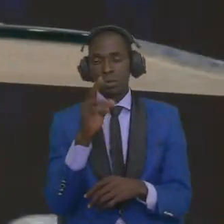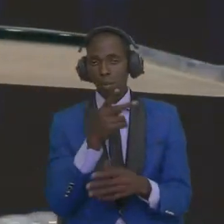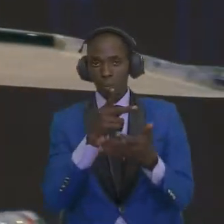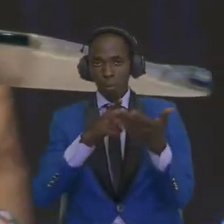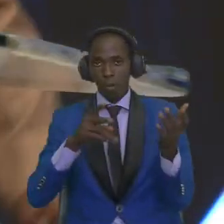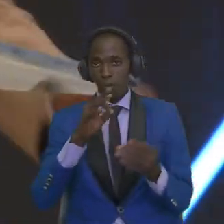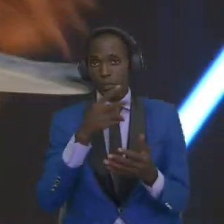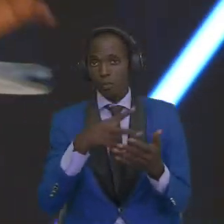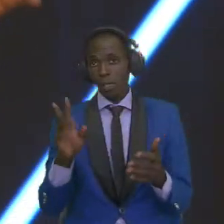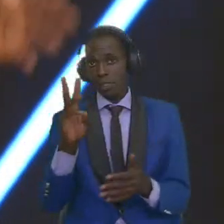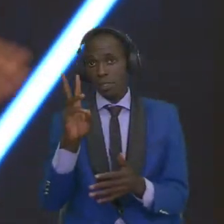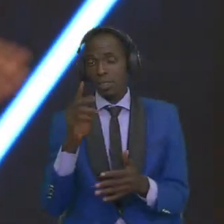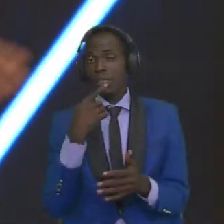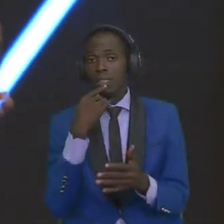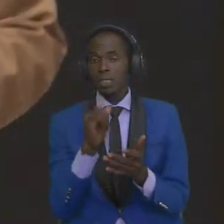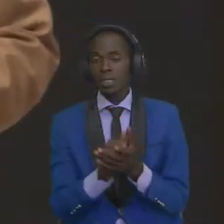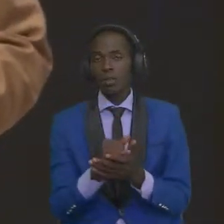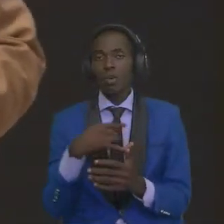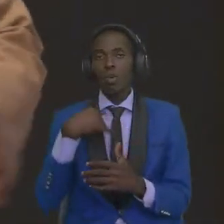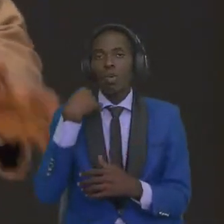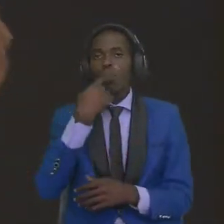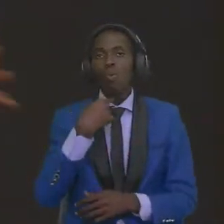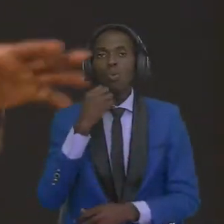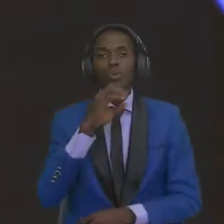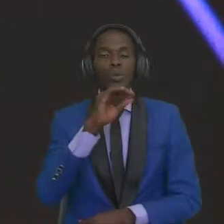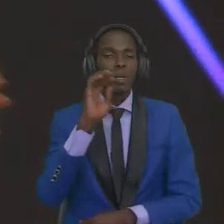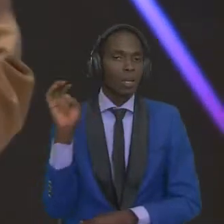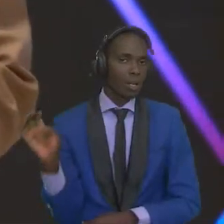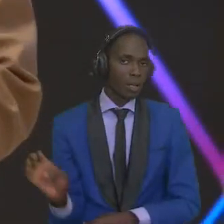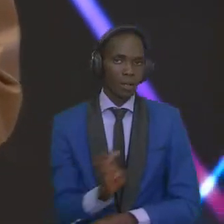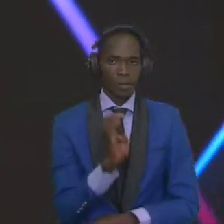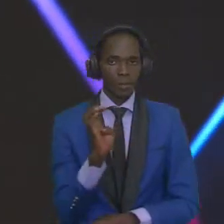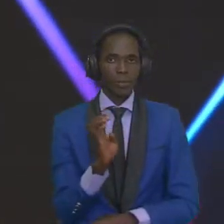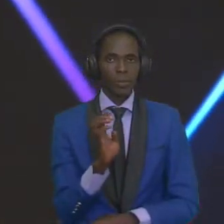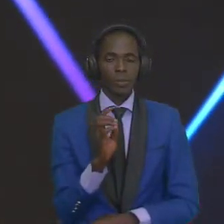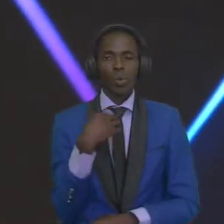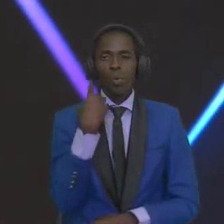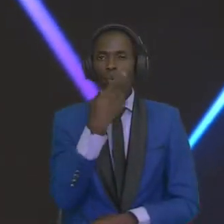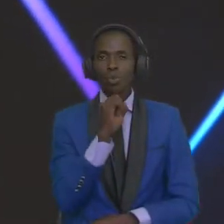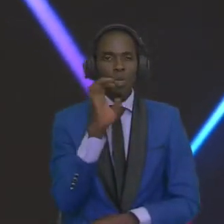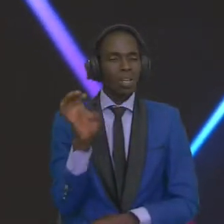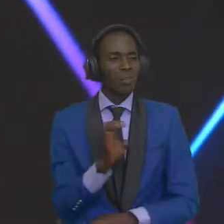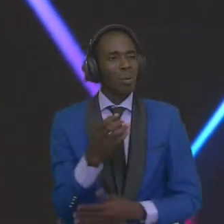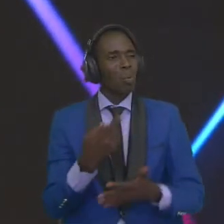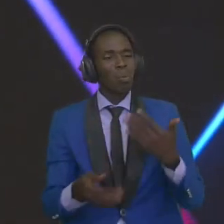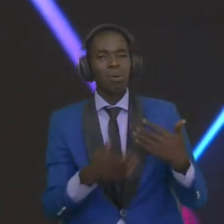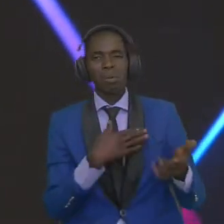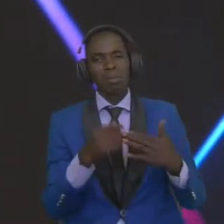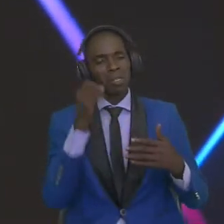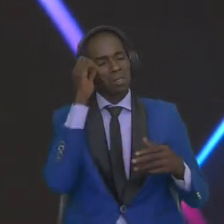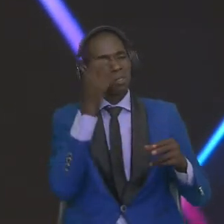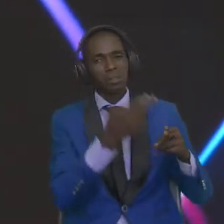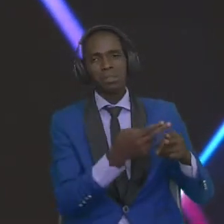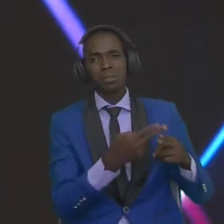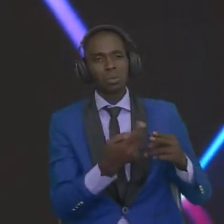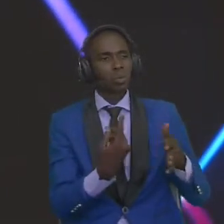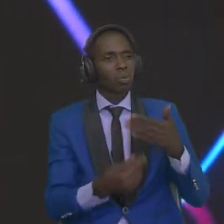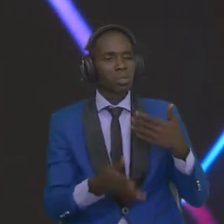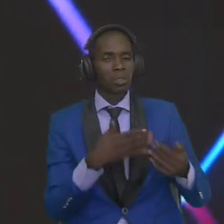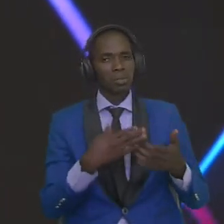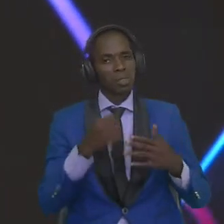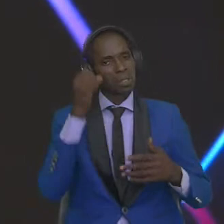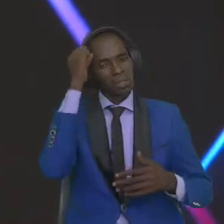Whosoever, whosoever, whosoever, whatever his name, whatever his